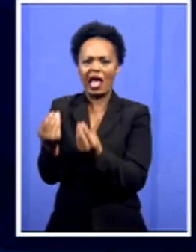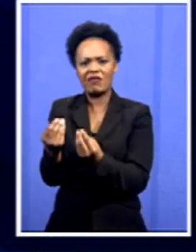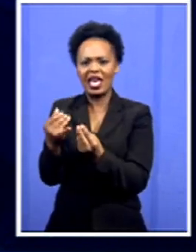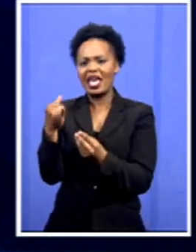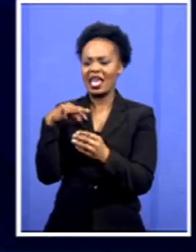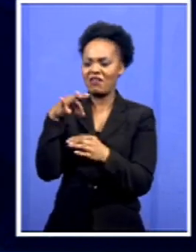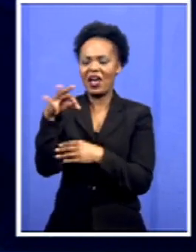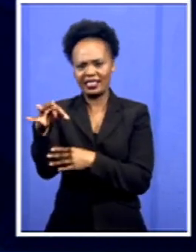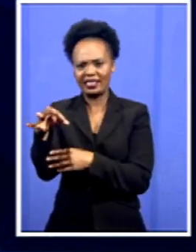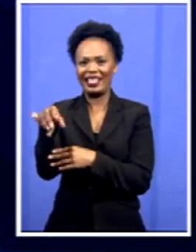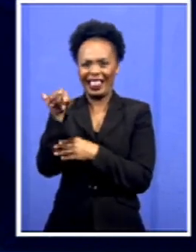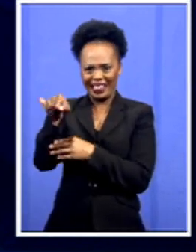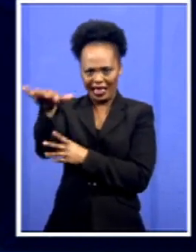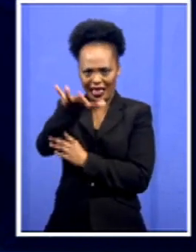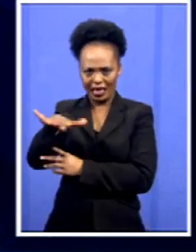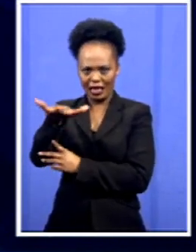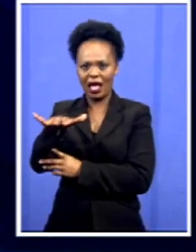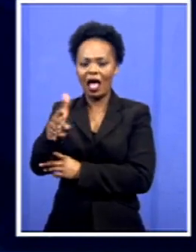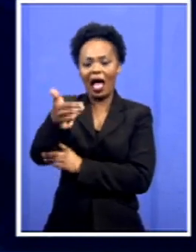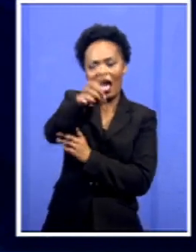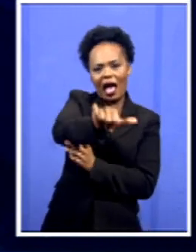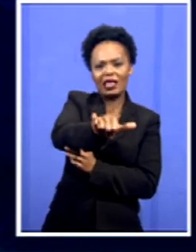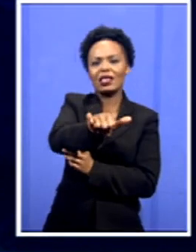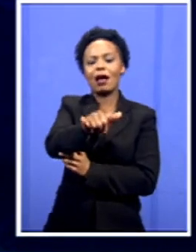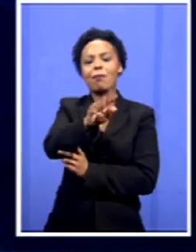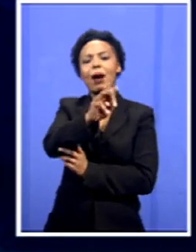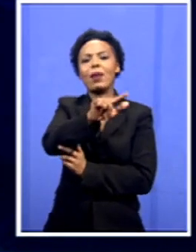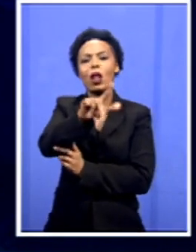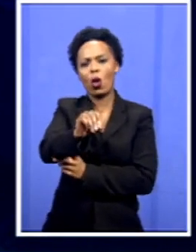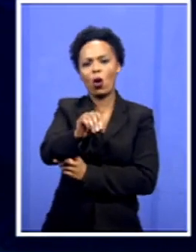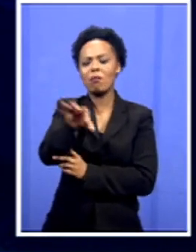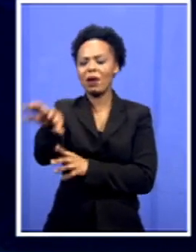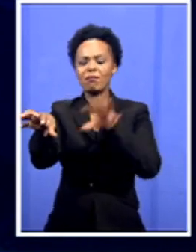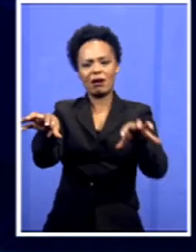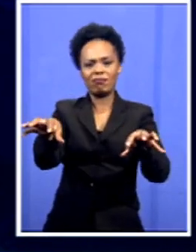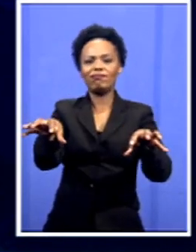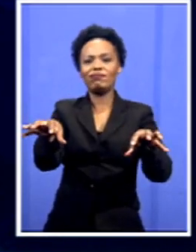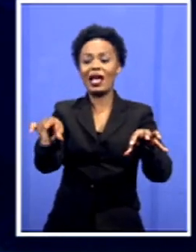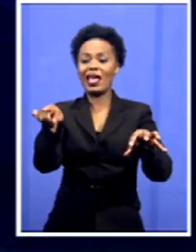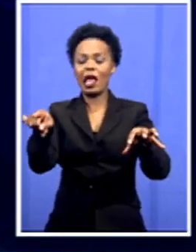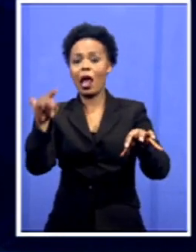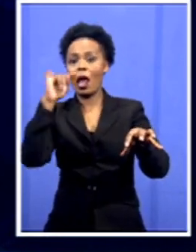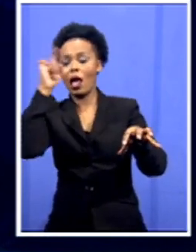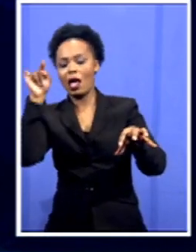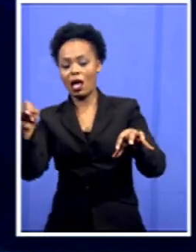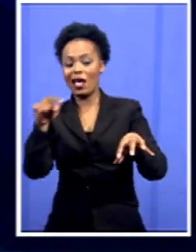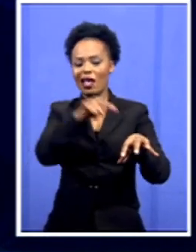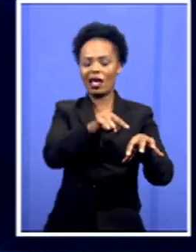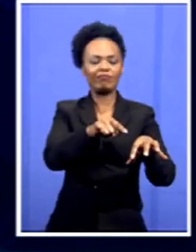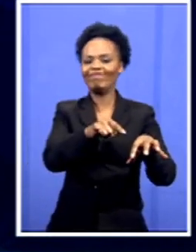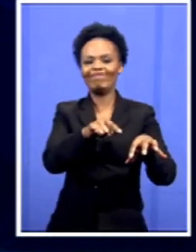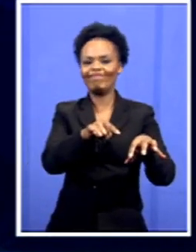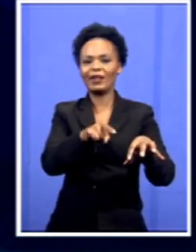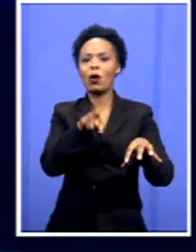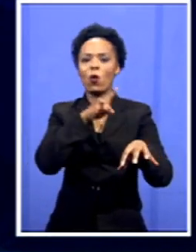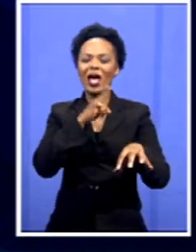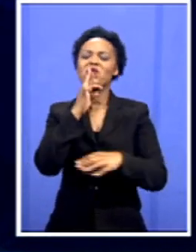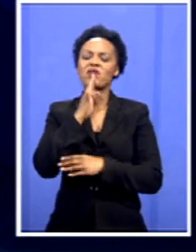there. And just across the area, we have Mamelo. So I think that red will suit them well because they